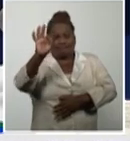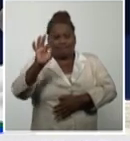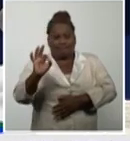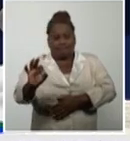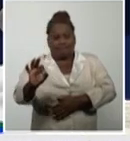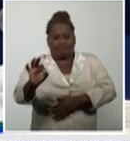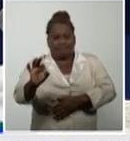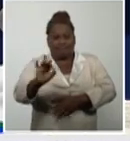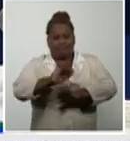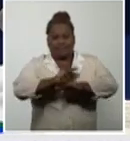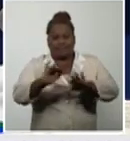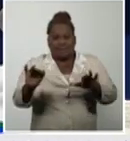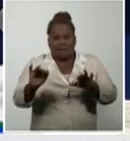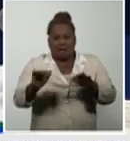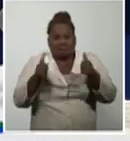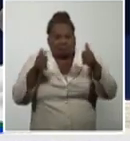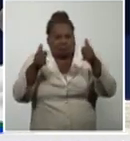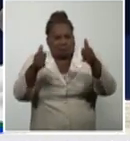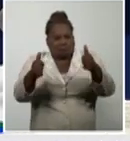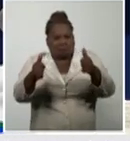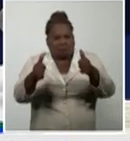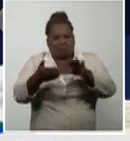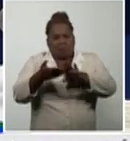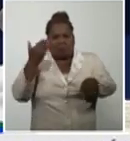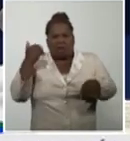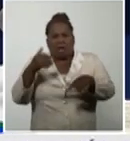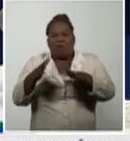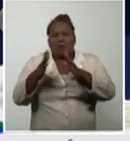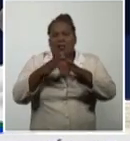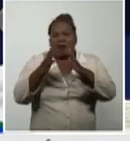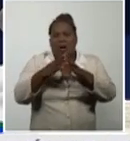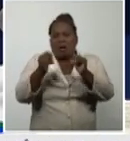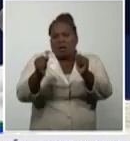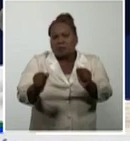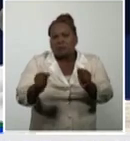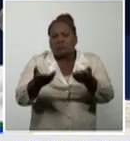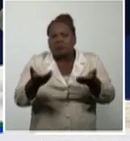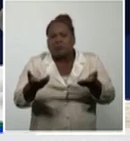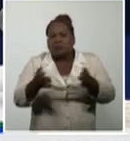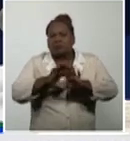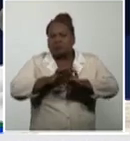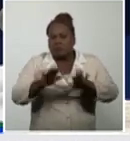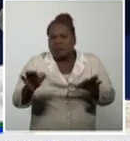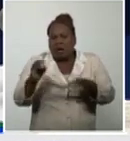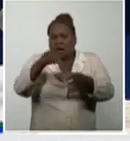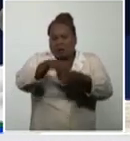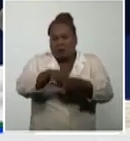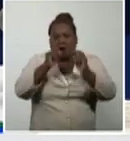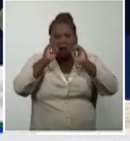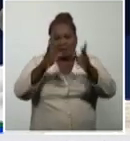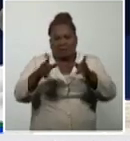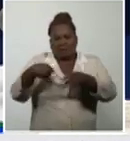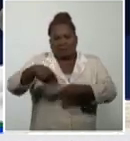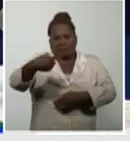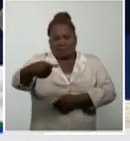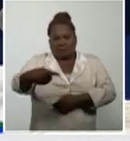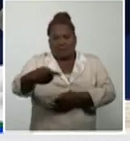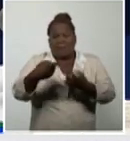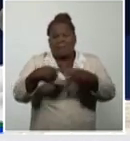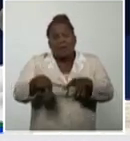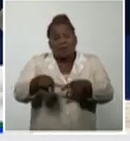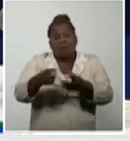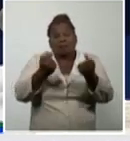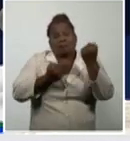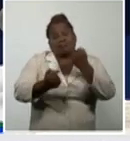1,671, that is 86.5%, have recovered, are discharged, and they are incorporated to